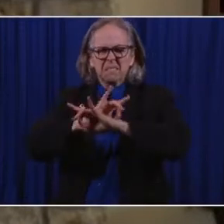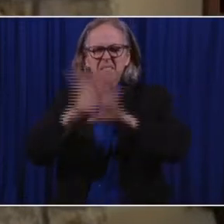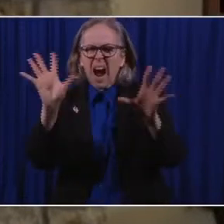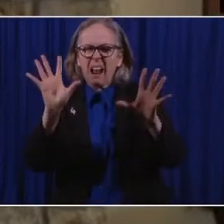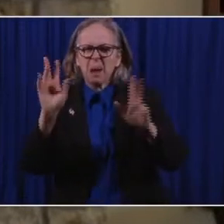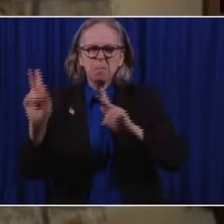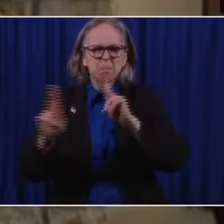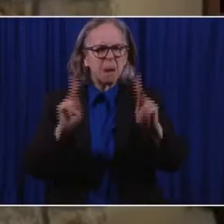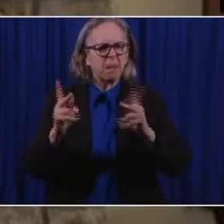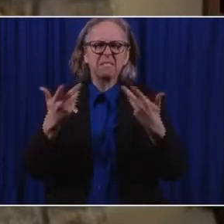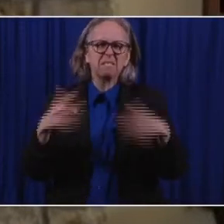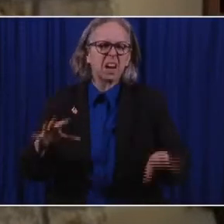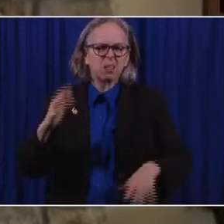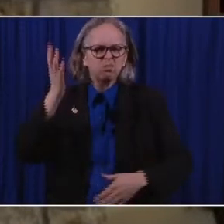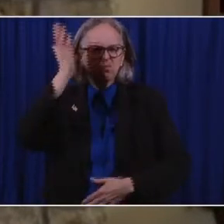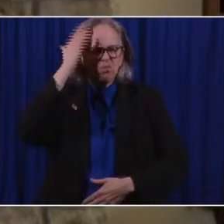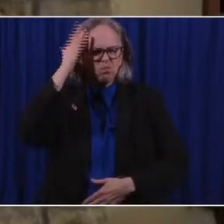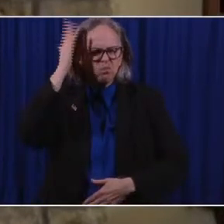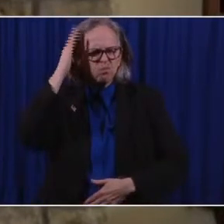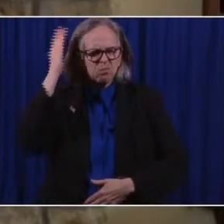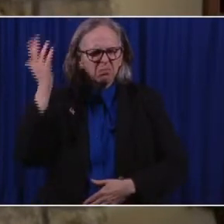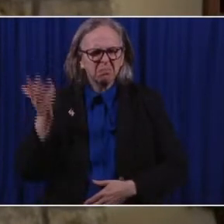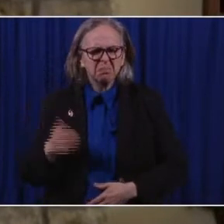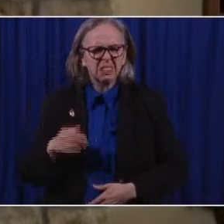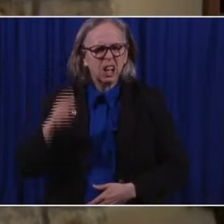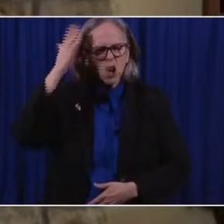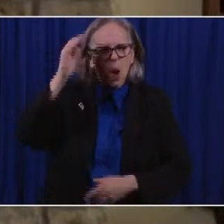them anarchists, whether you want to call them